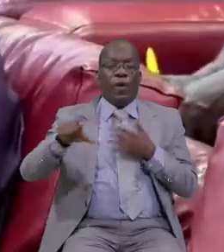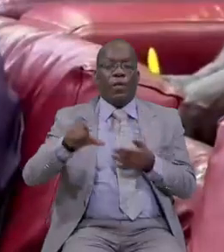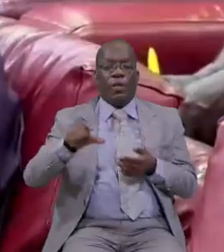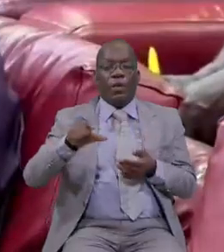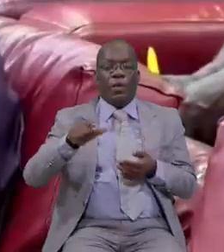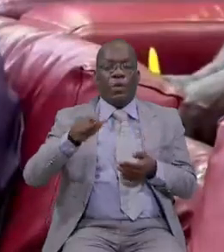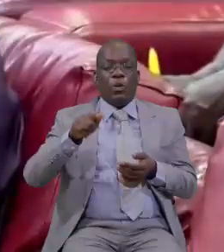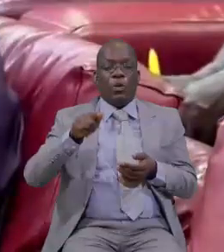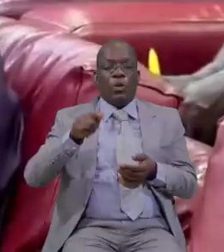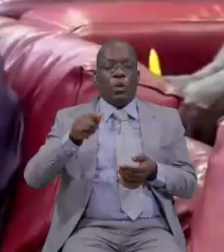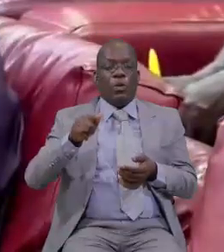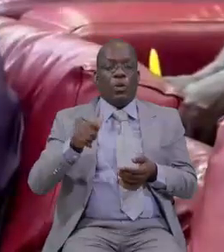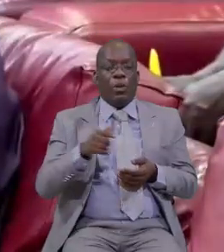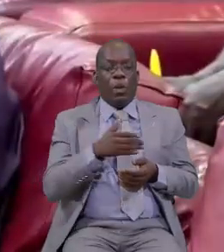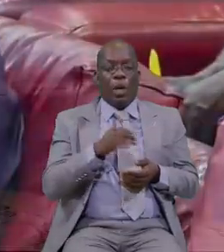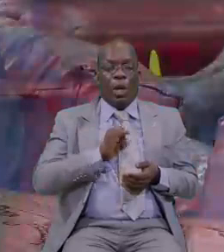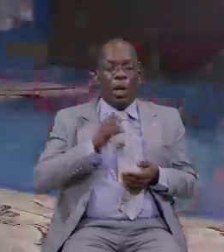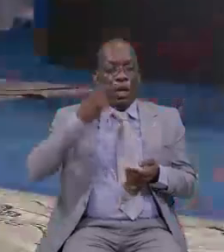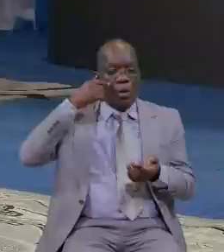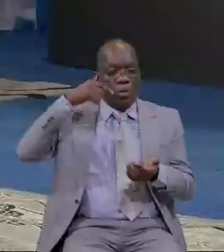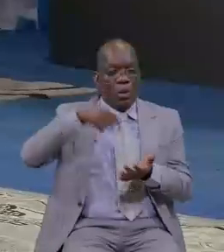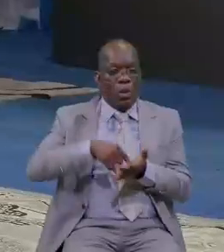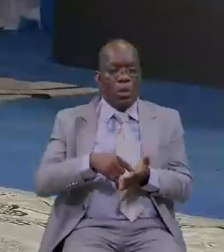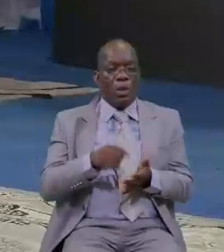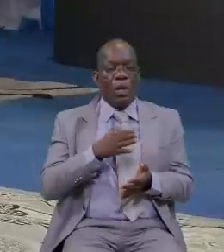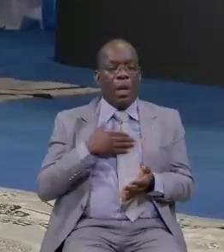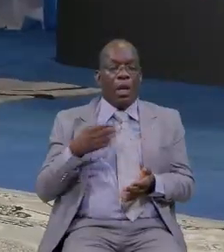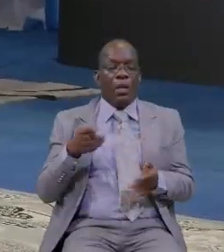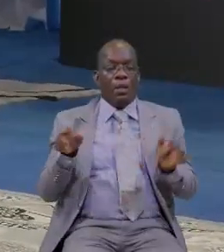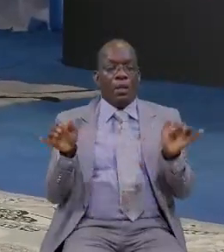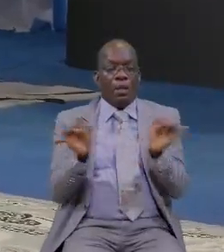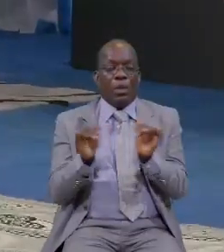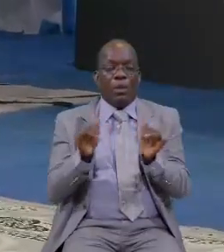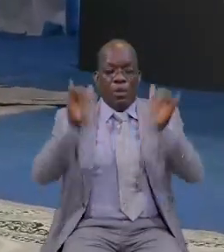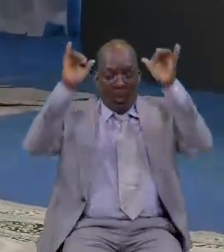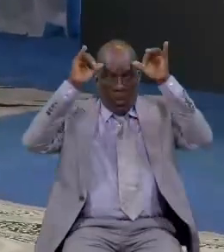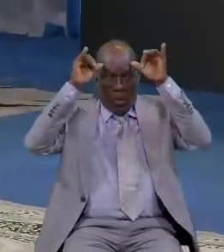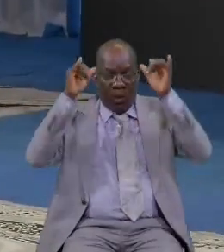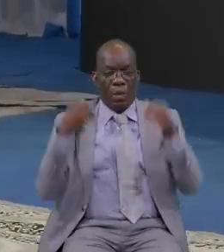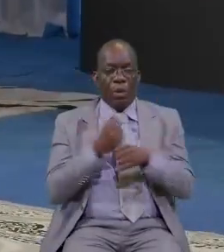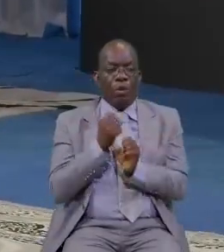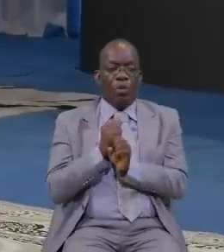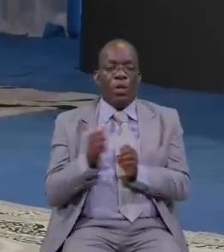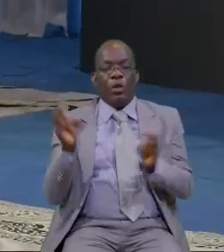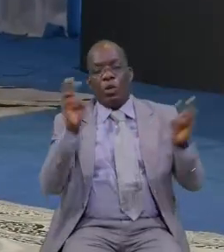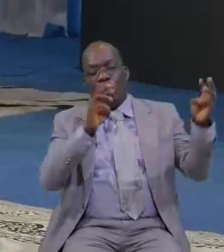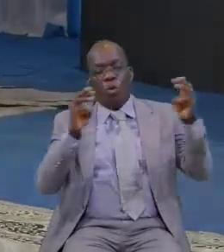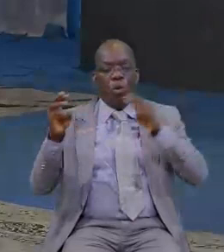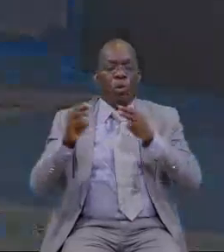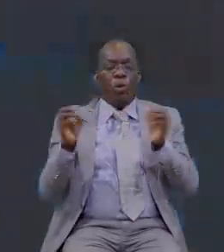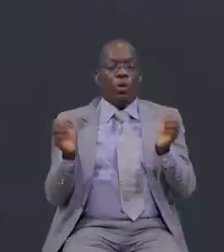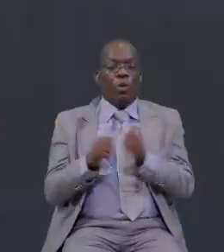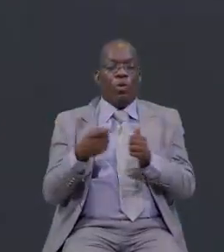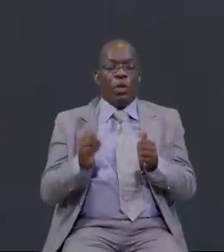I beheld, and the same hand made war with the saints